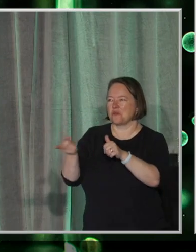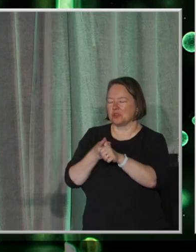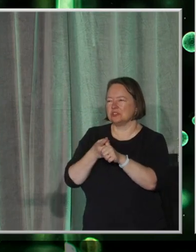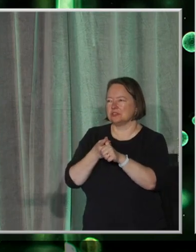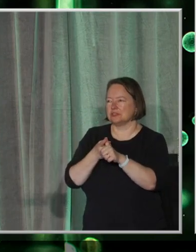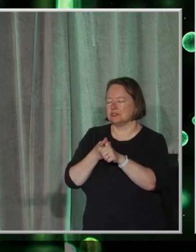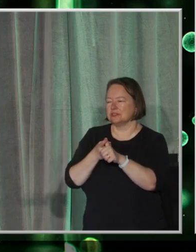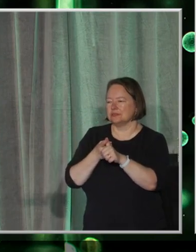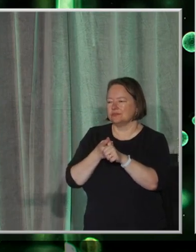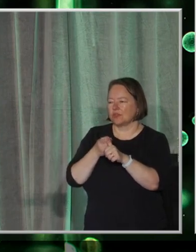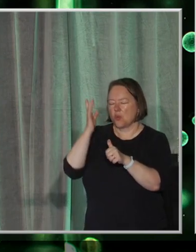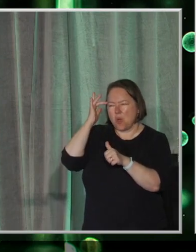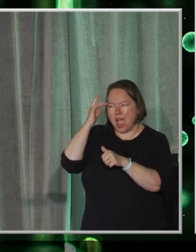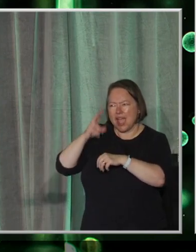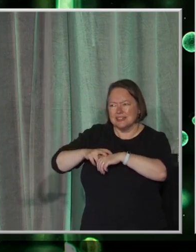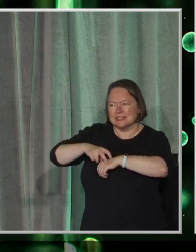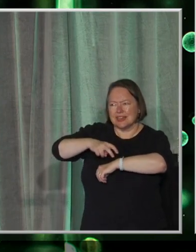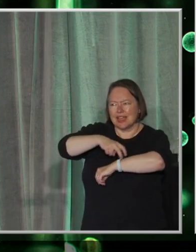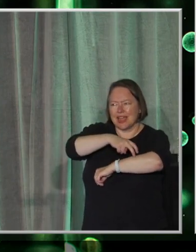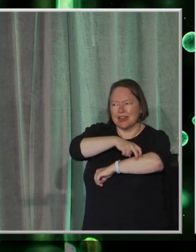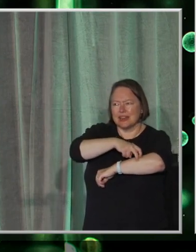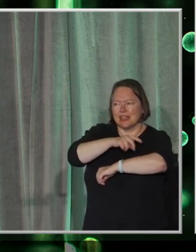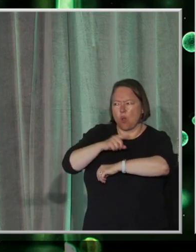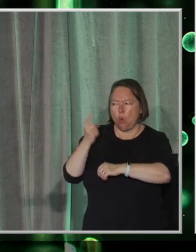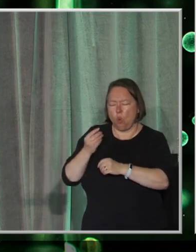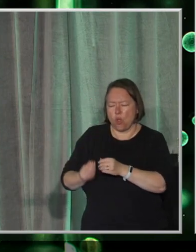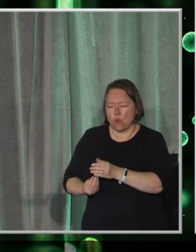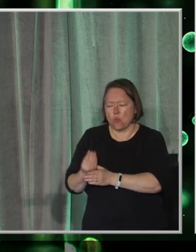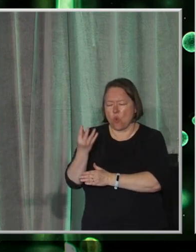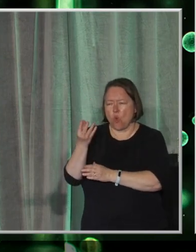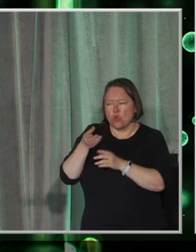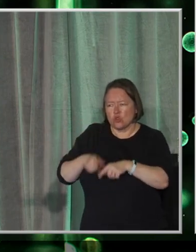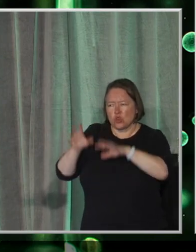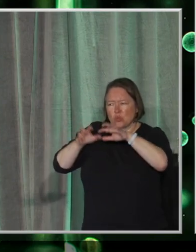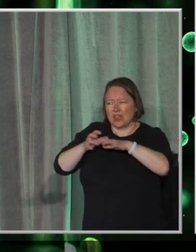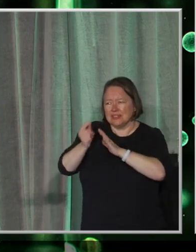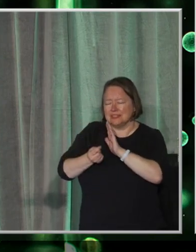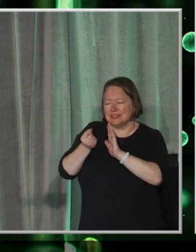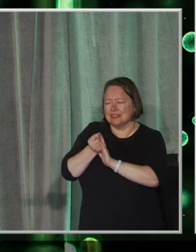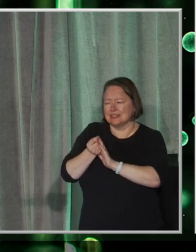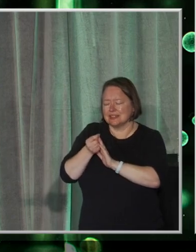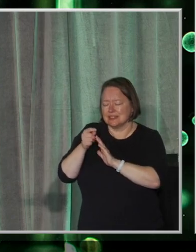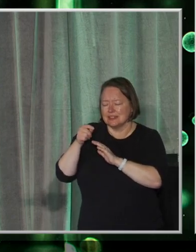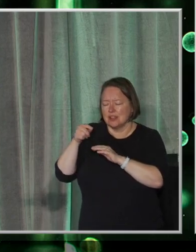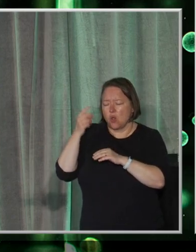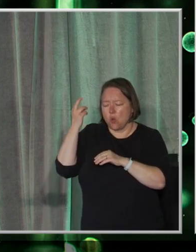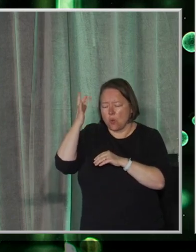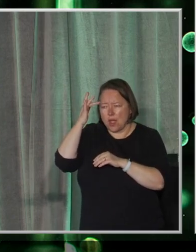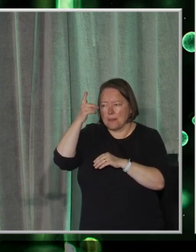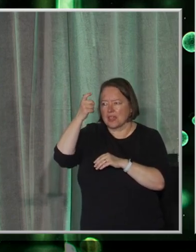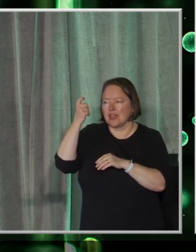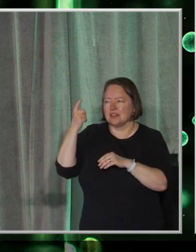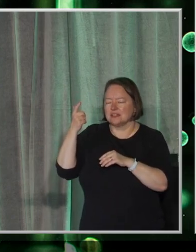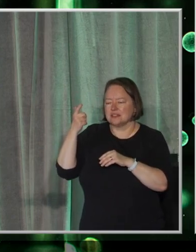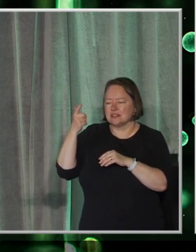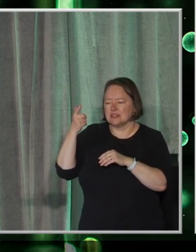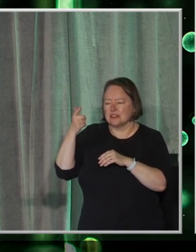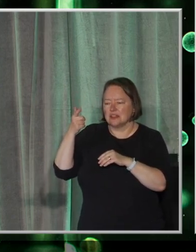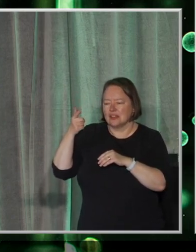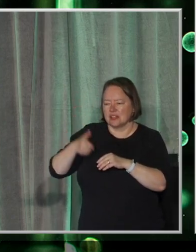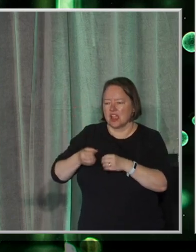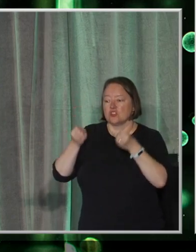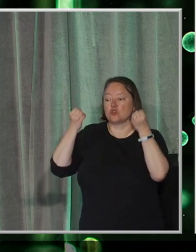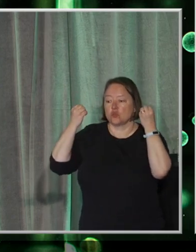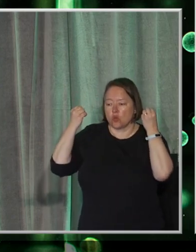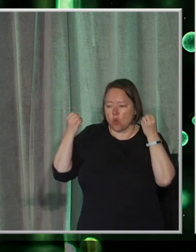foremost, why do senene only occur during the rain season? So they occur during the rain seasons due to abundance of